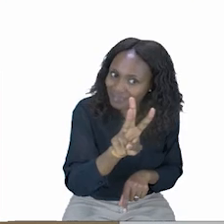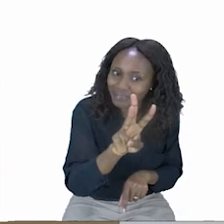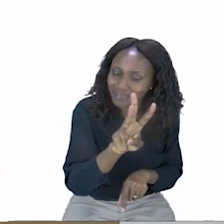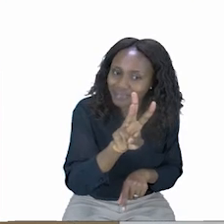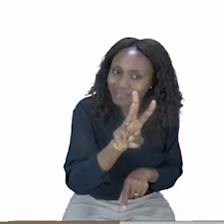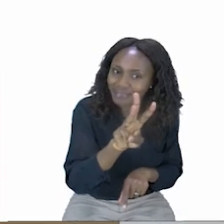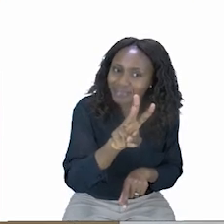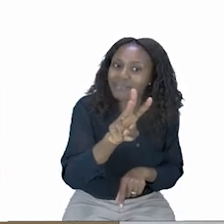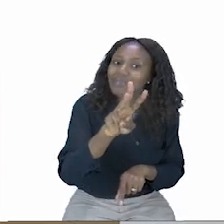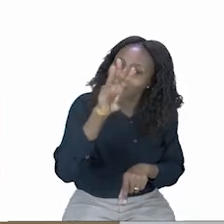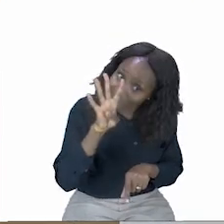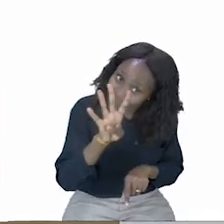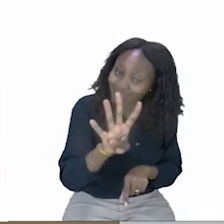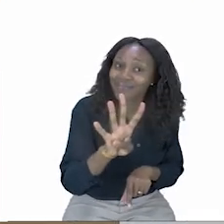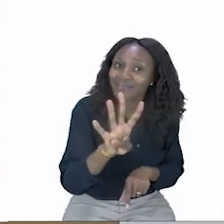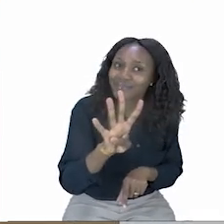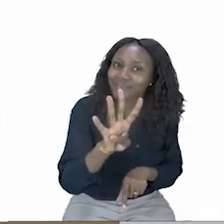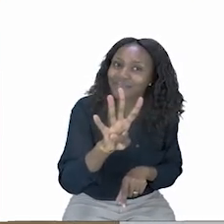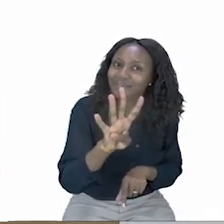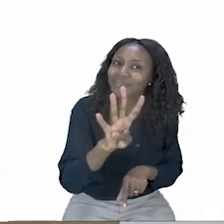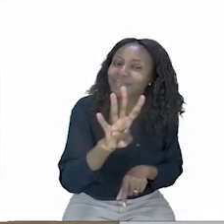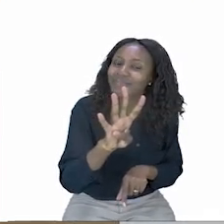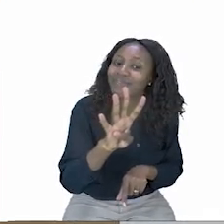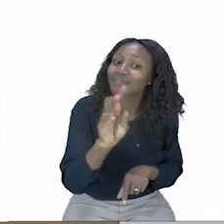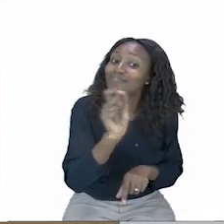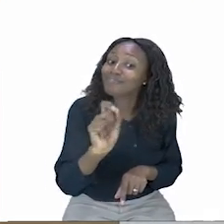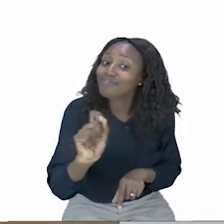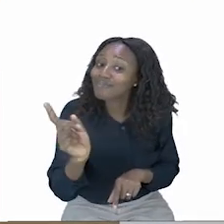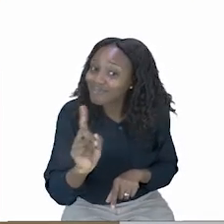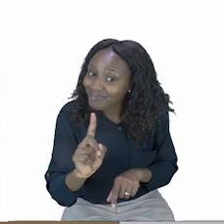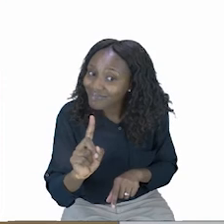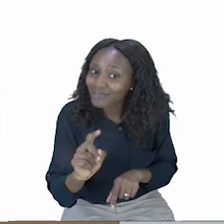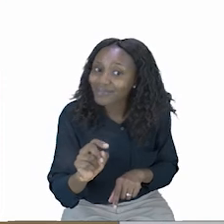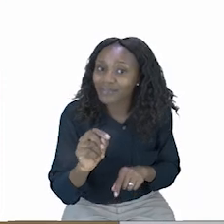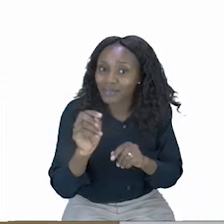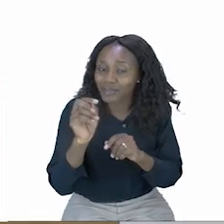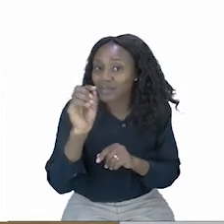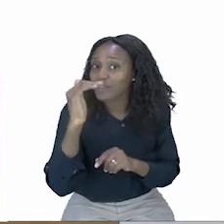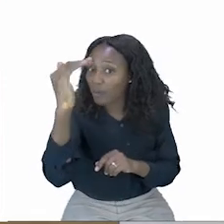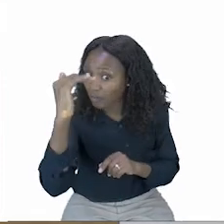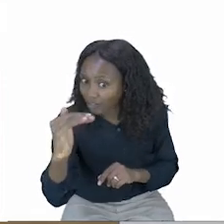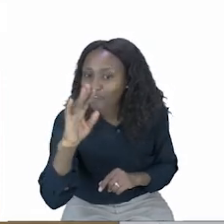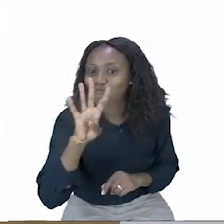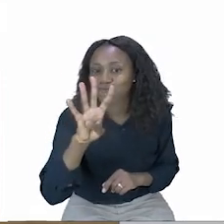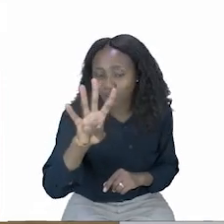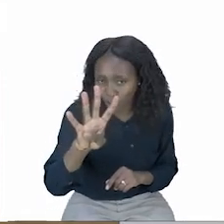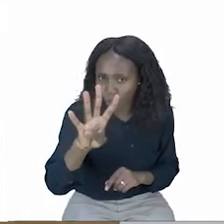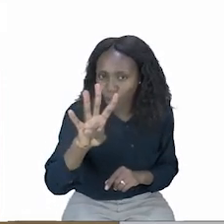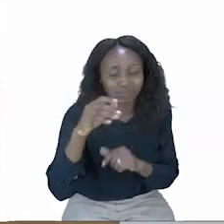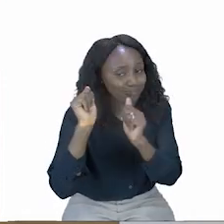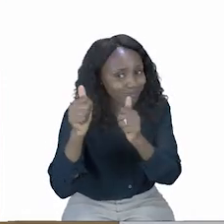3, 4. So we write our number 4. There we